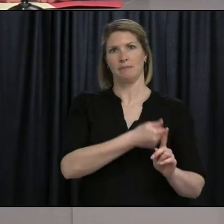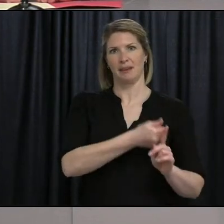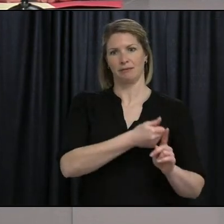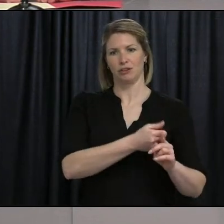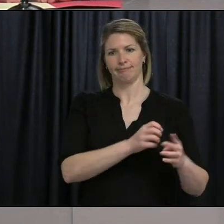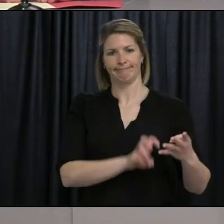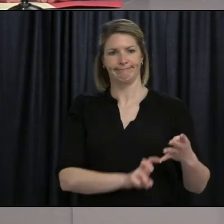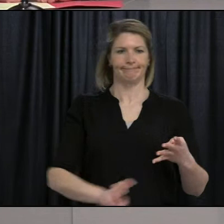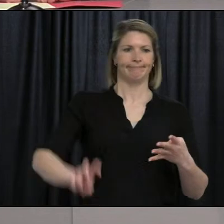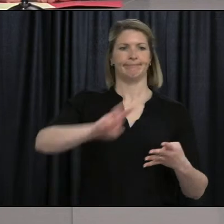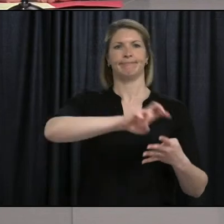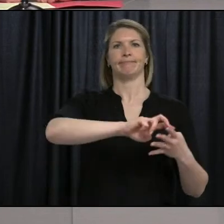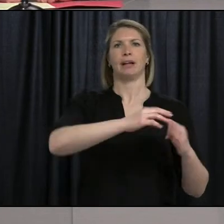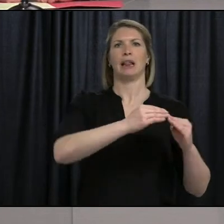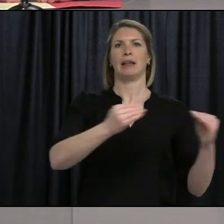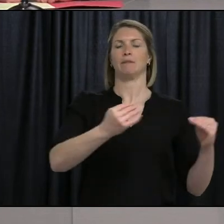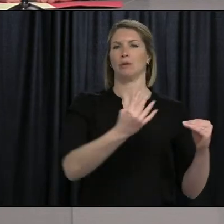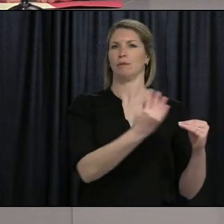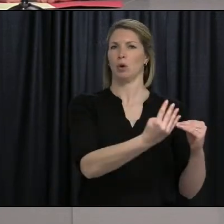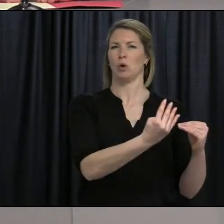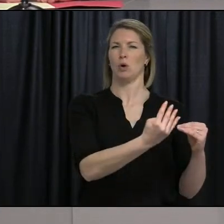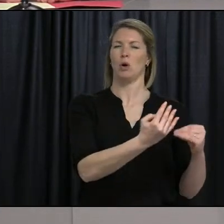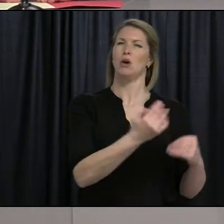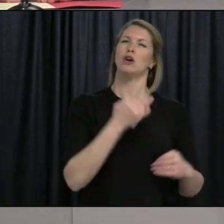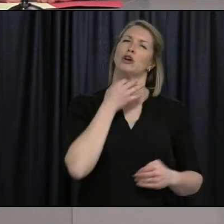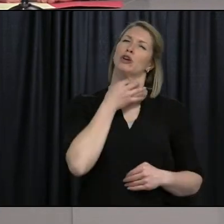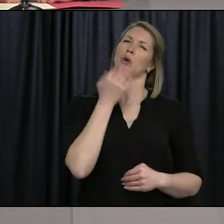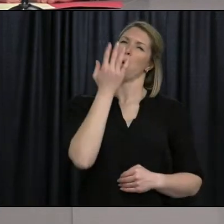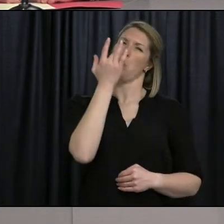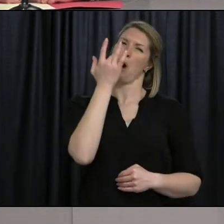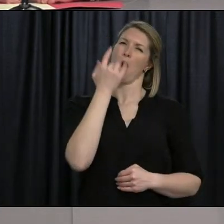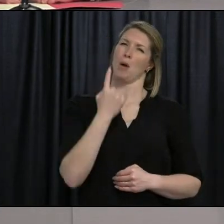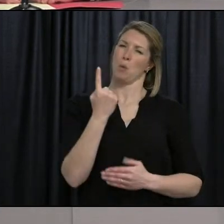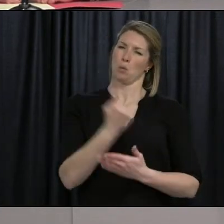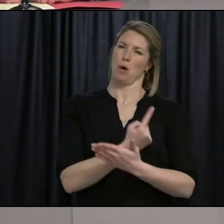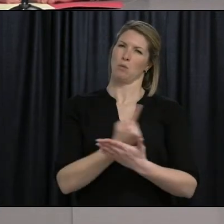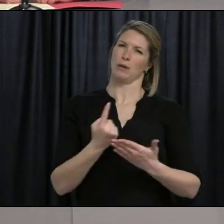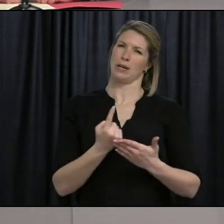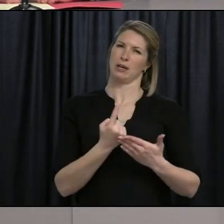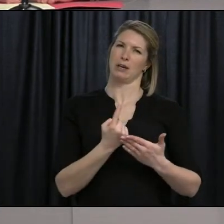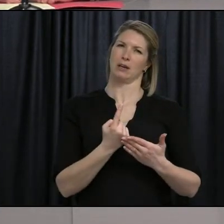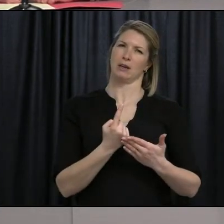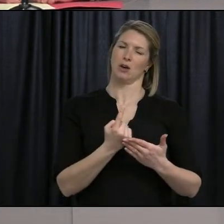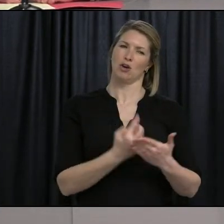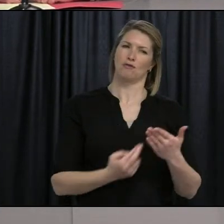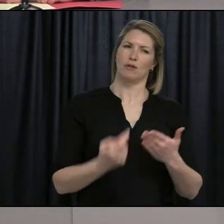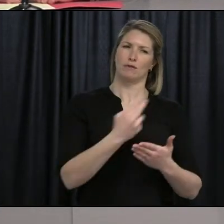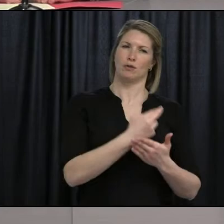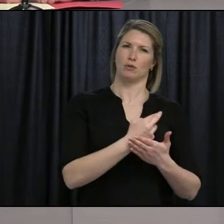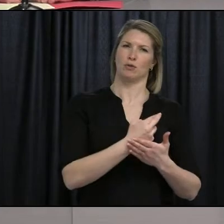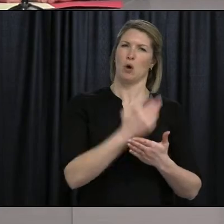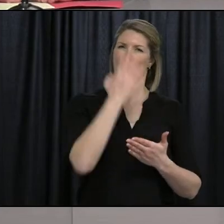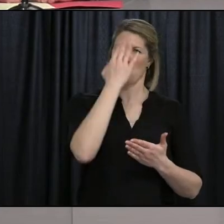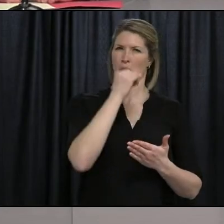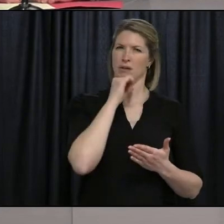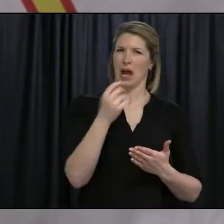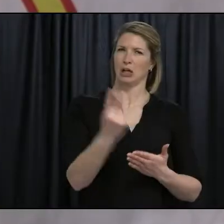we going with a 1-week review period as opposed to the 2 weeks that we have done in the past when we've had the